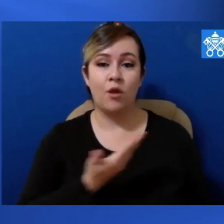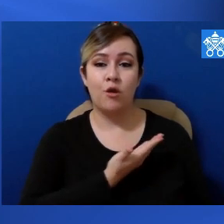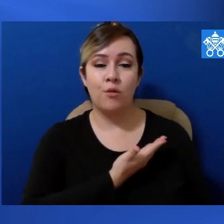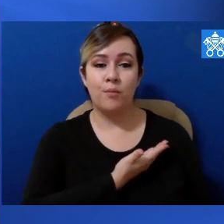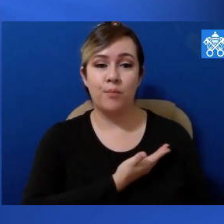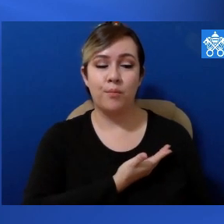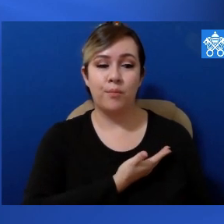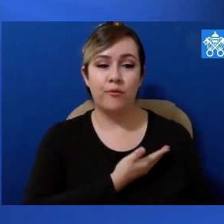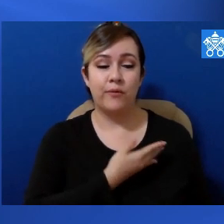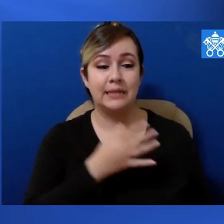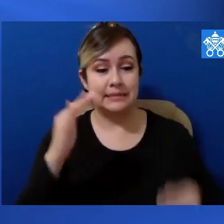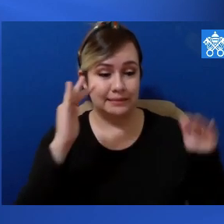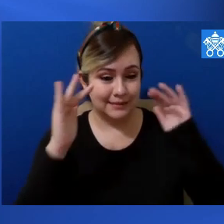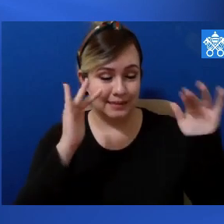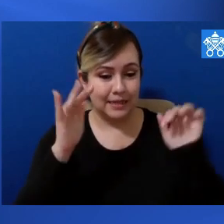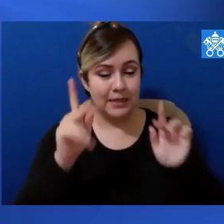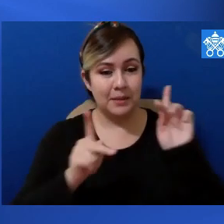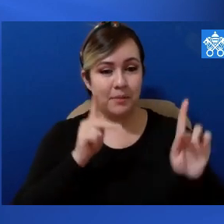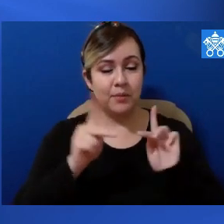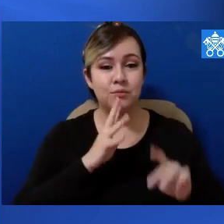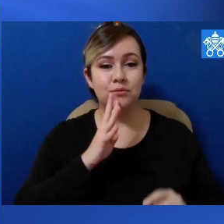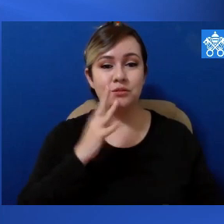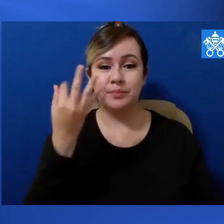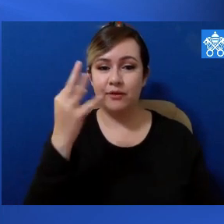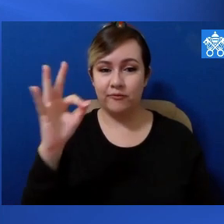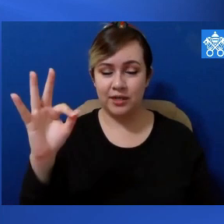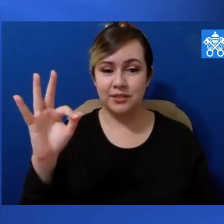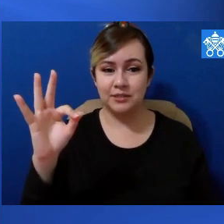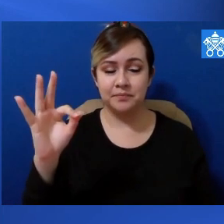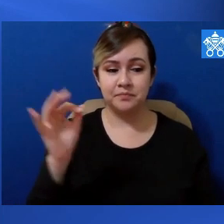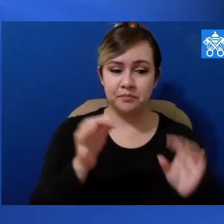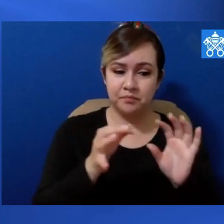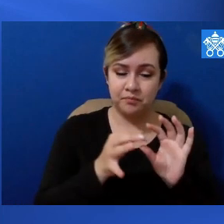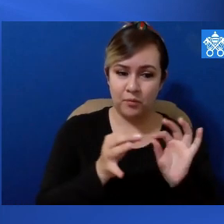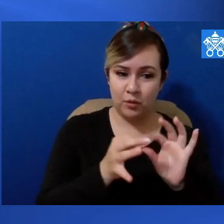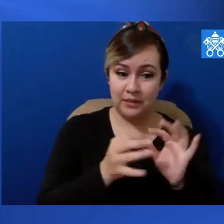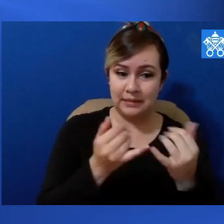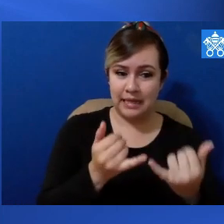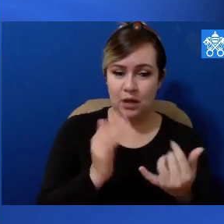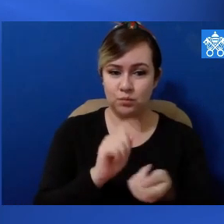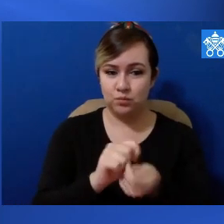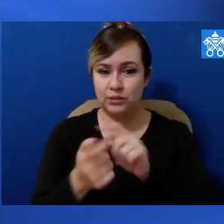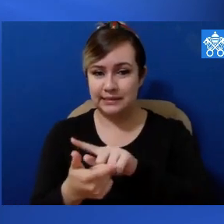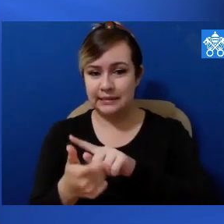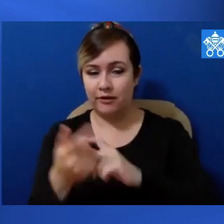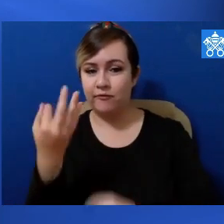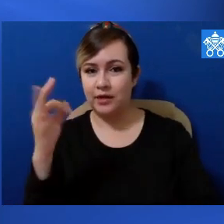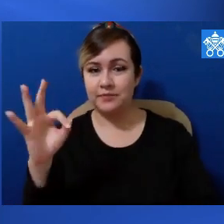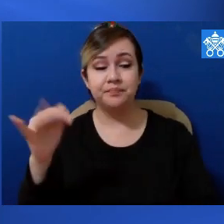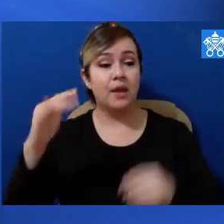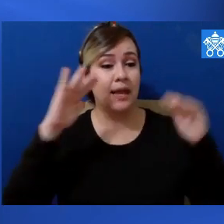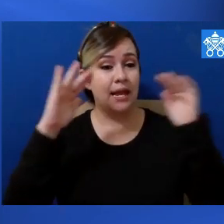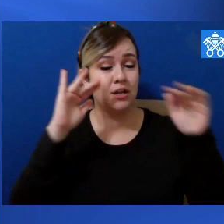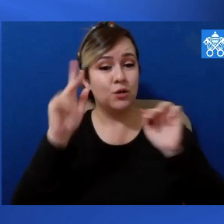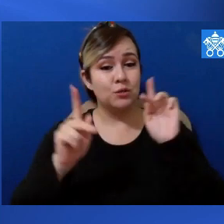Francis greeting the French-speaking pilgrims in Italian there, and that what he said is now being translated into French. I cordially greet